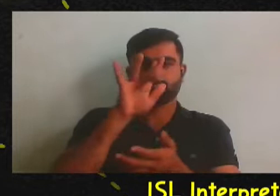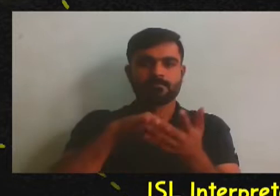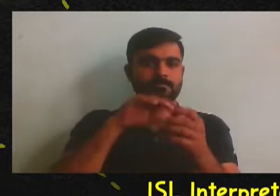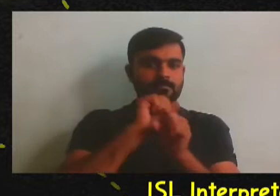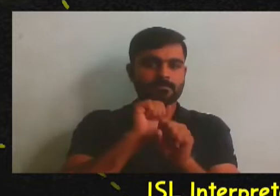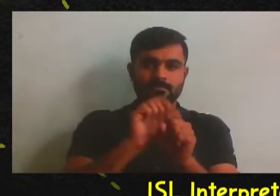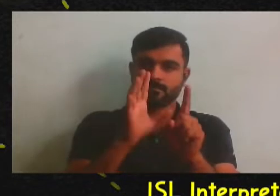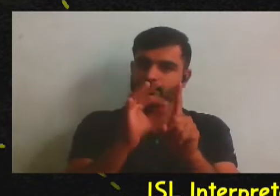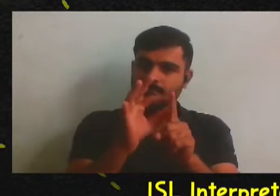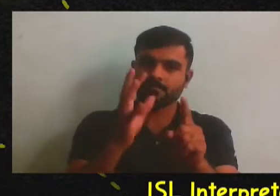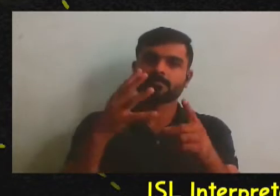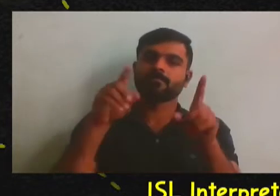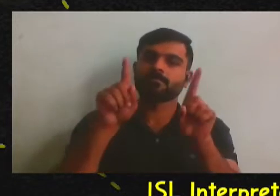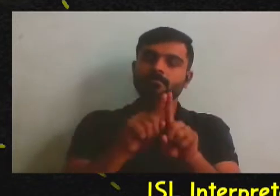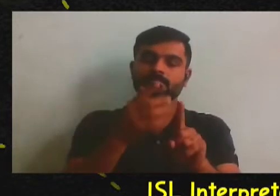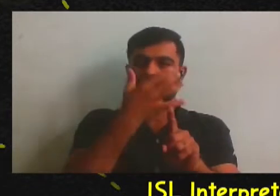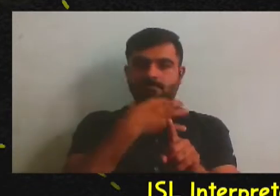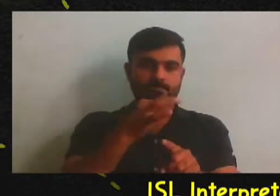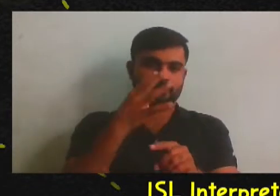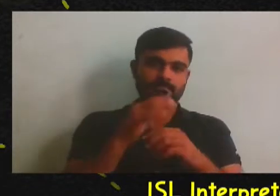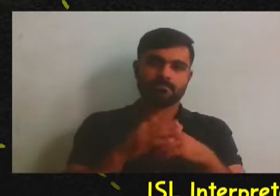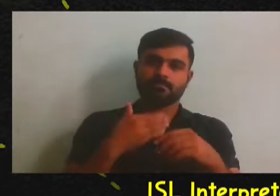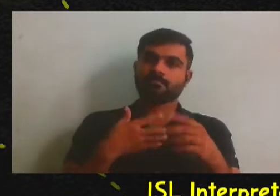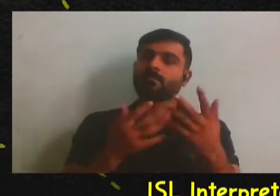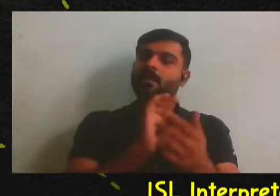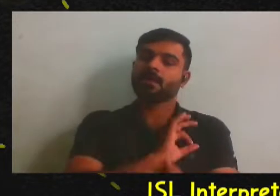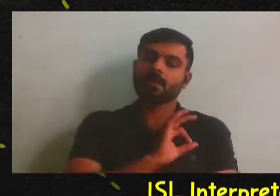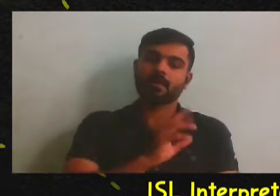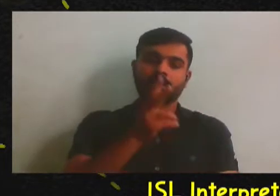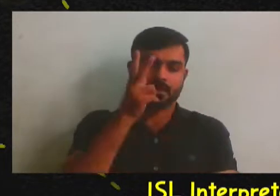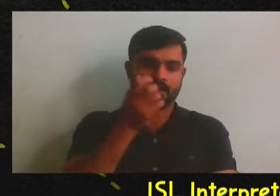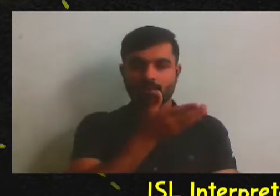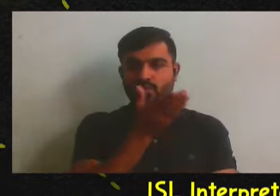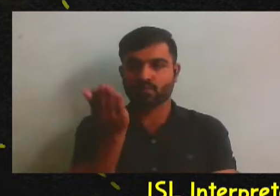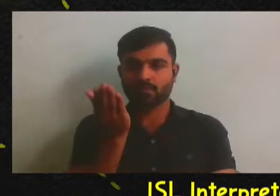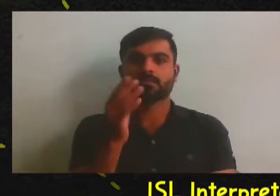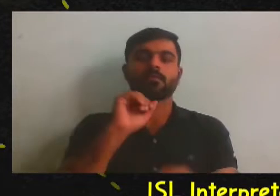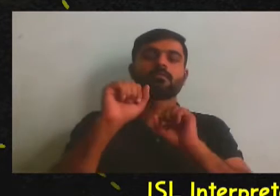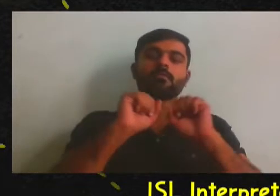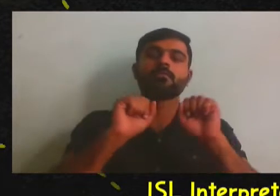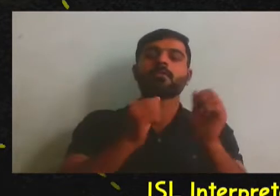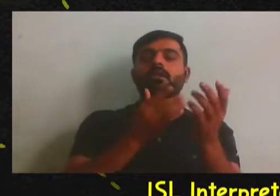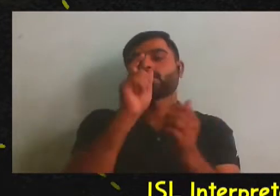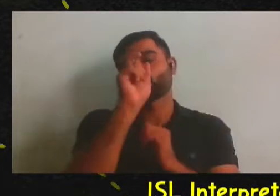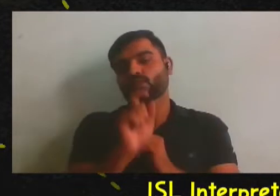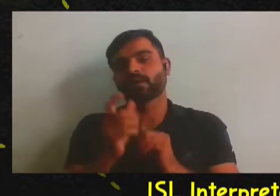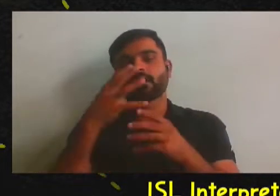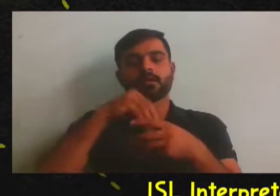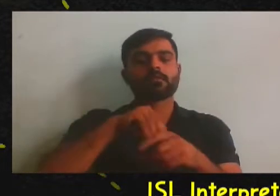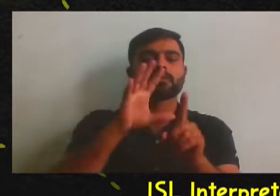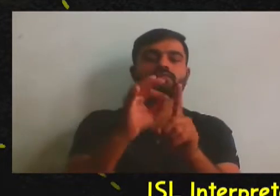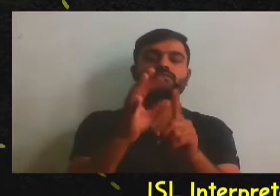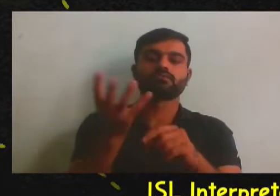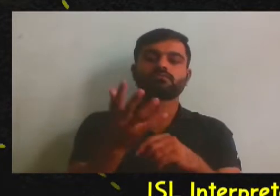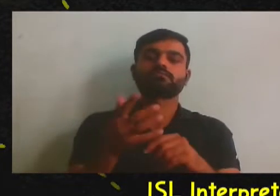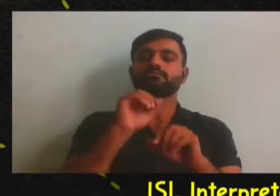been doing, and it sounds fantastic. I'd really like to hear from each of you in your own words. What is it that you do? What